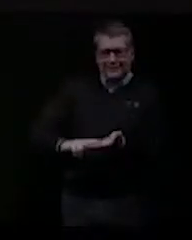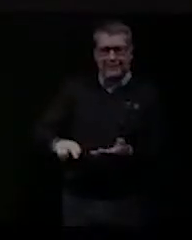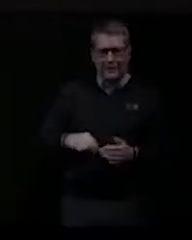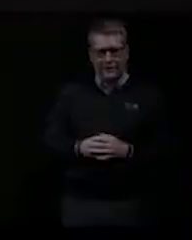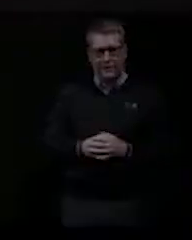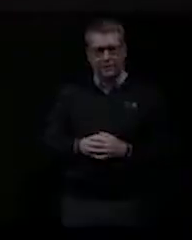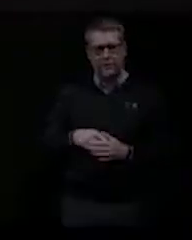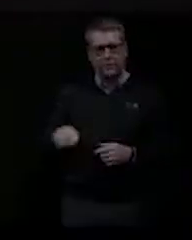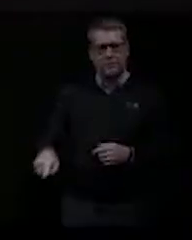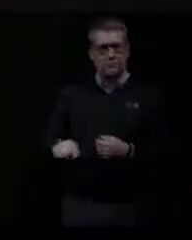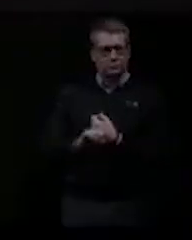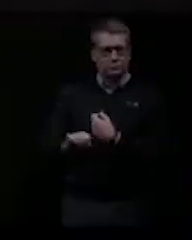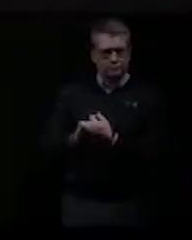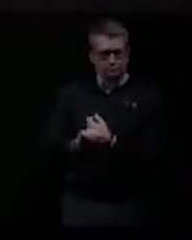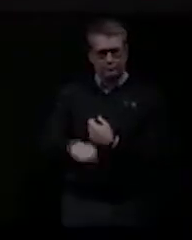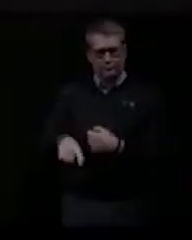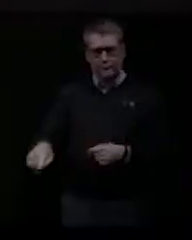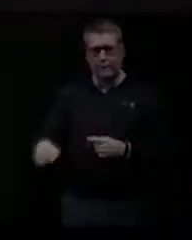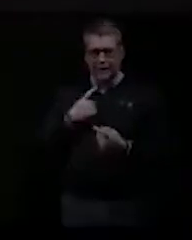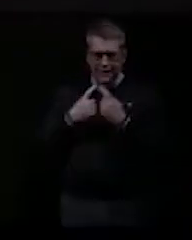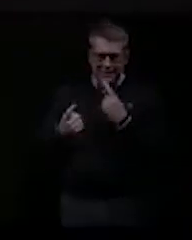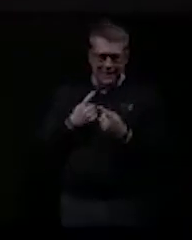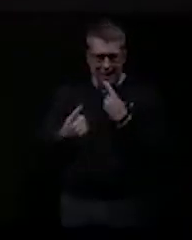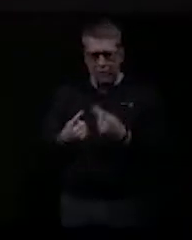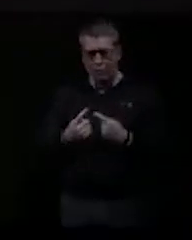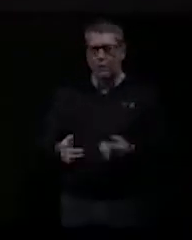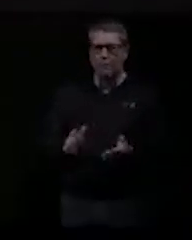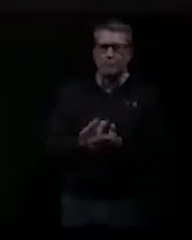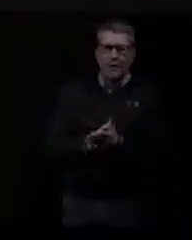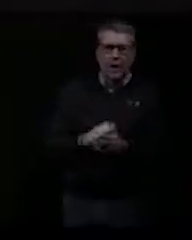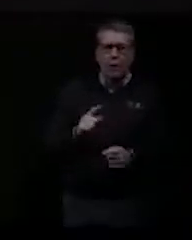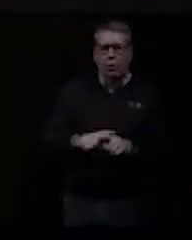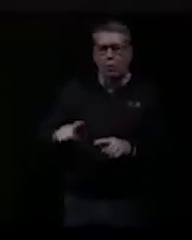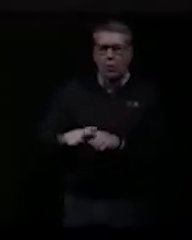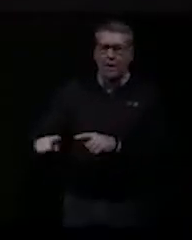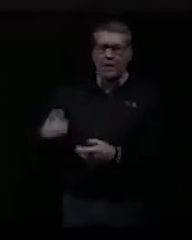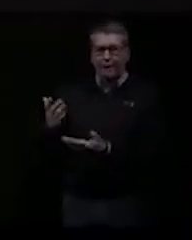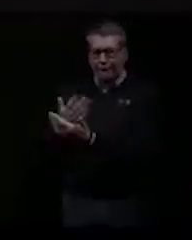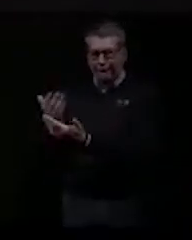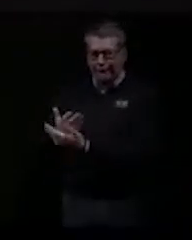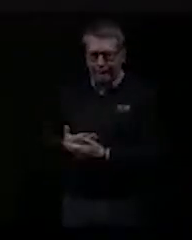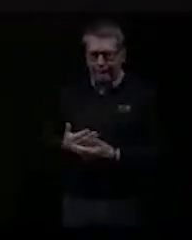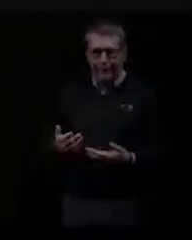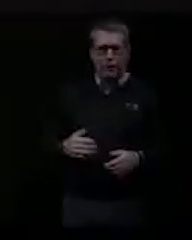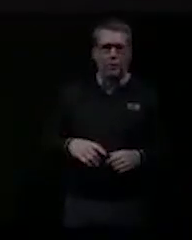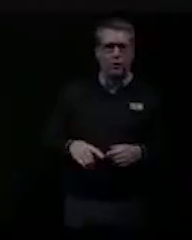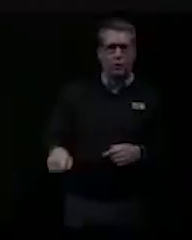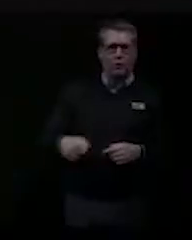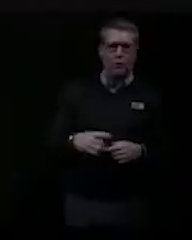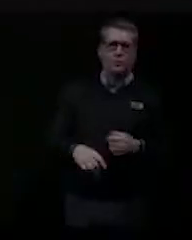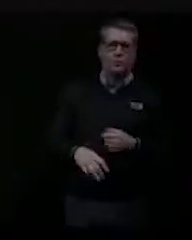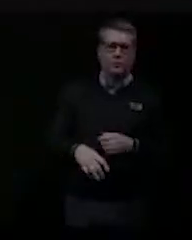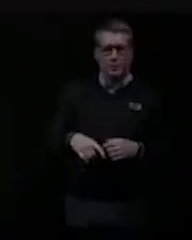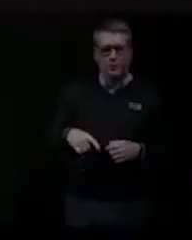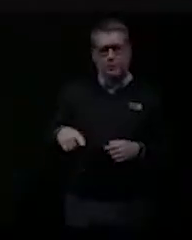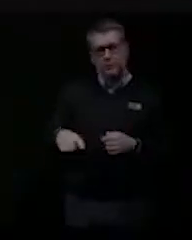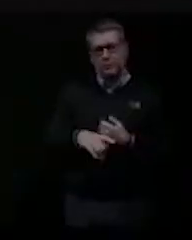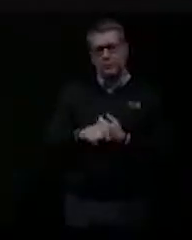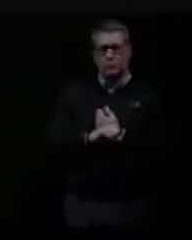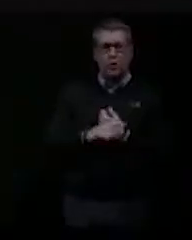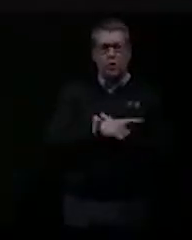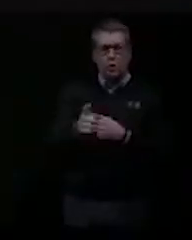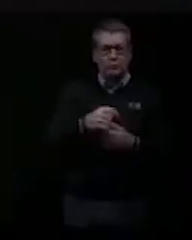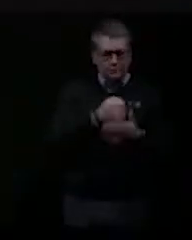defenders worldwide, engage in dialogue with governments, raise alarm when defenders are at